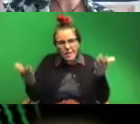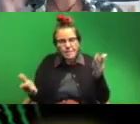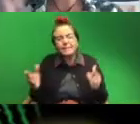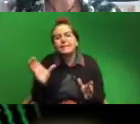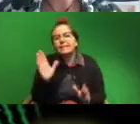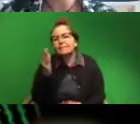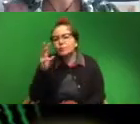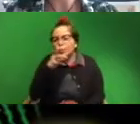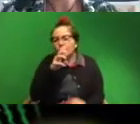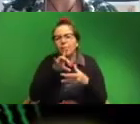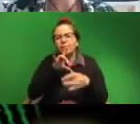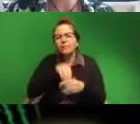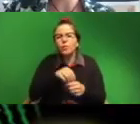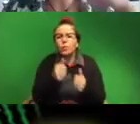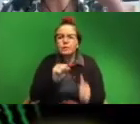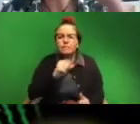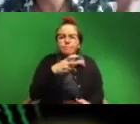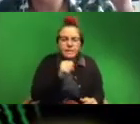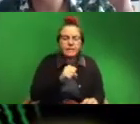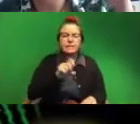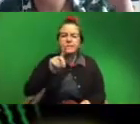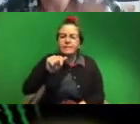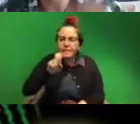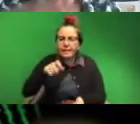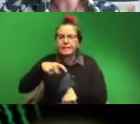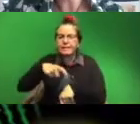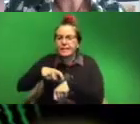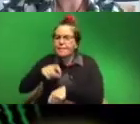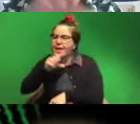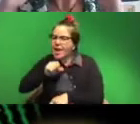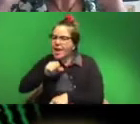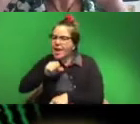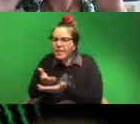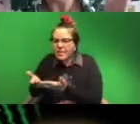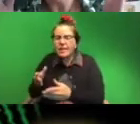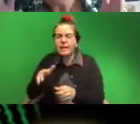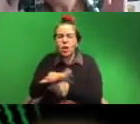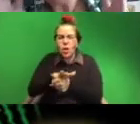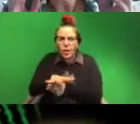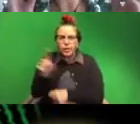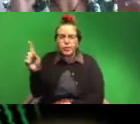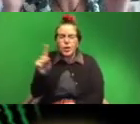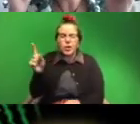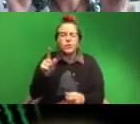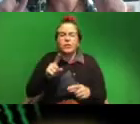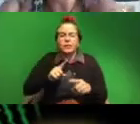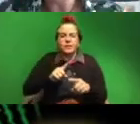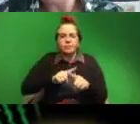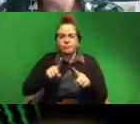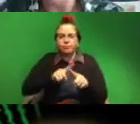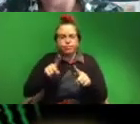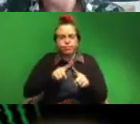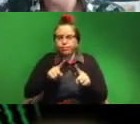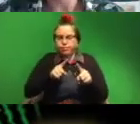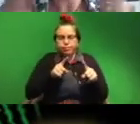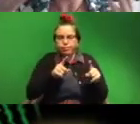the species, the date, the time, how old the object was, the location. Any kind of extra variable that you